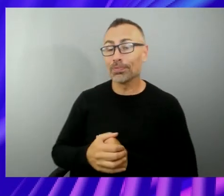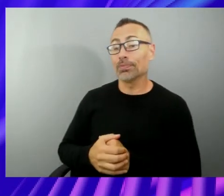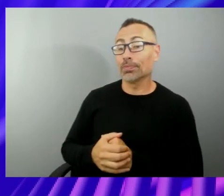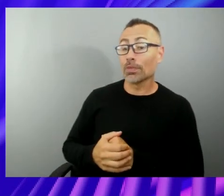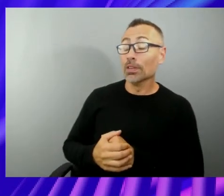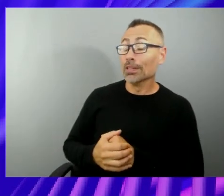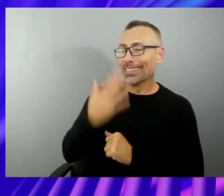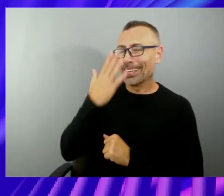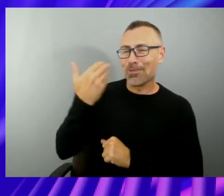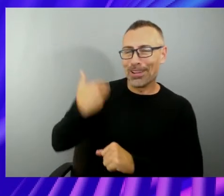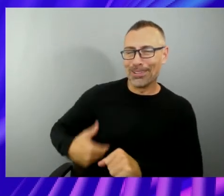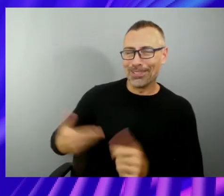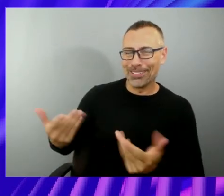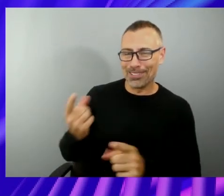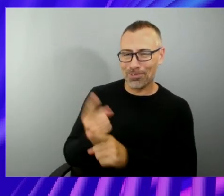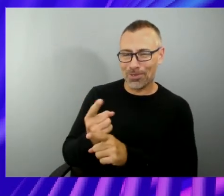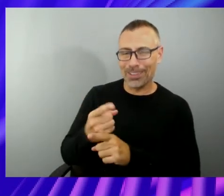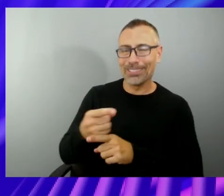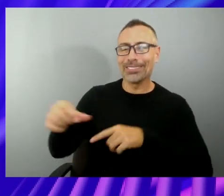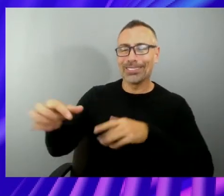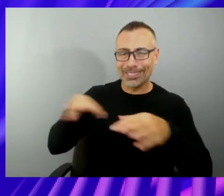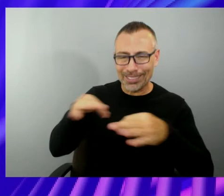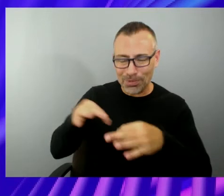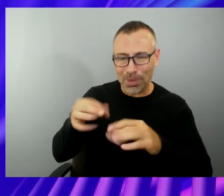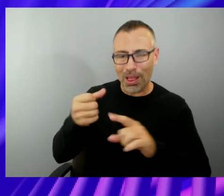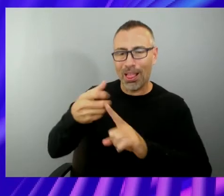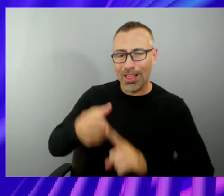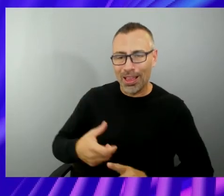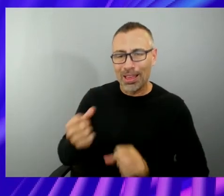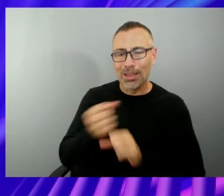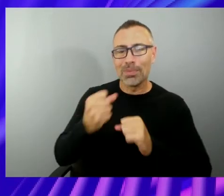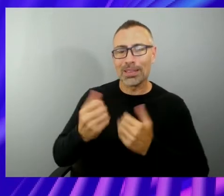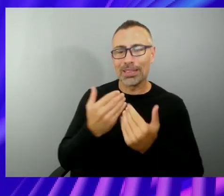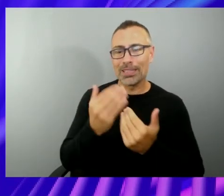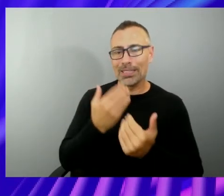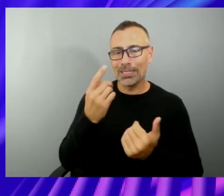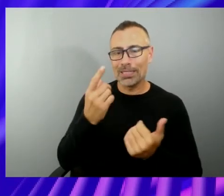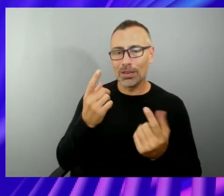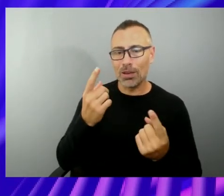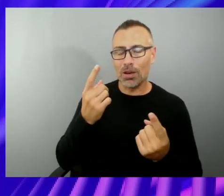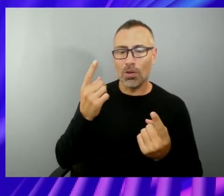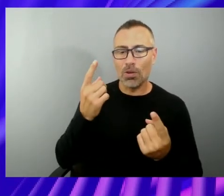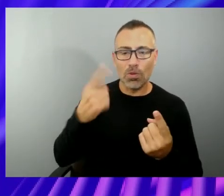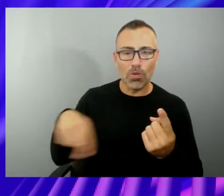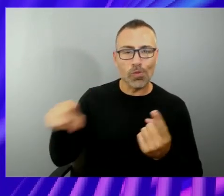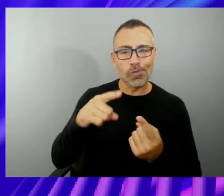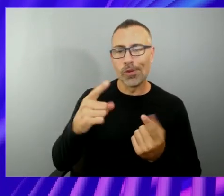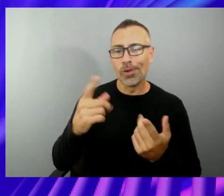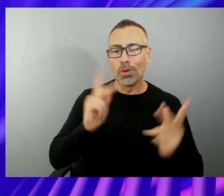for, right? To Totally. explain these terms and make it easier for our viewers as well.